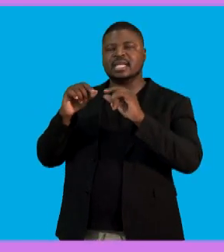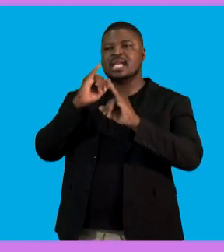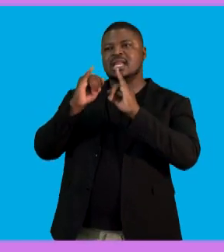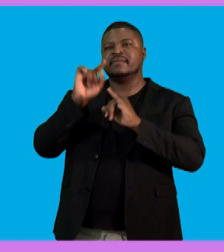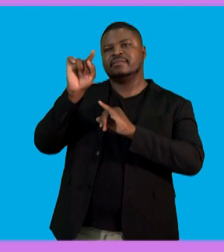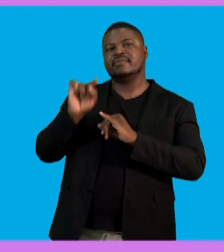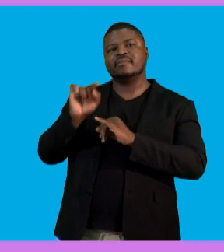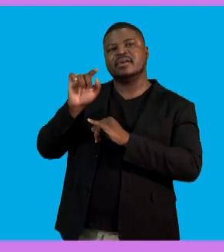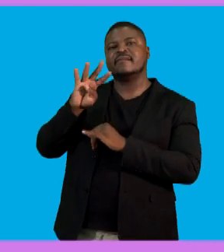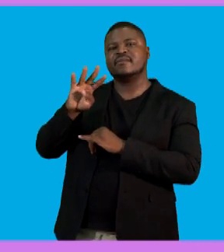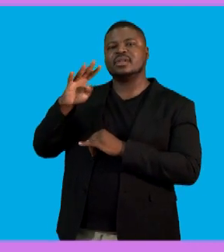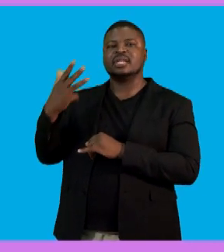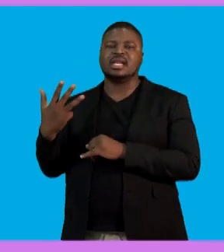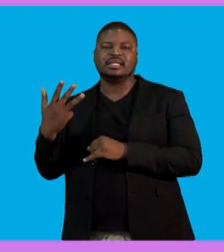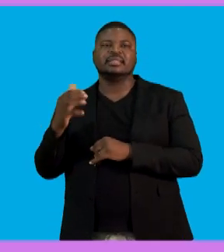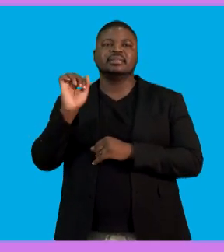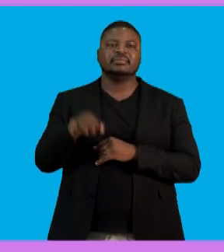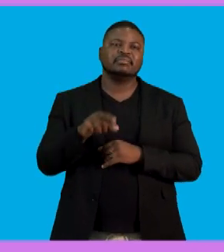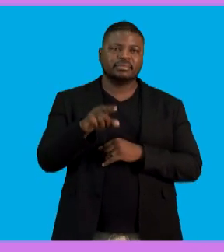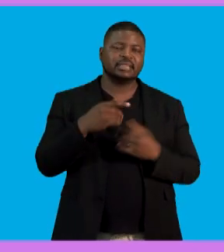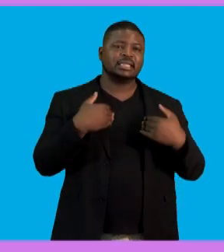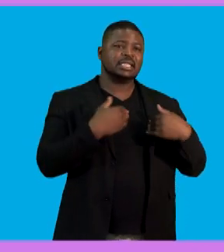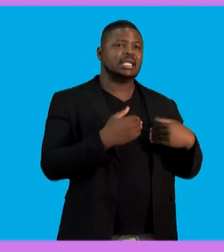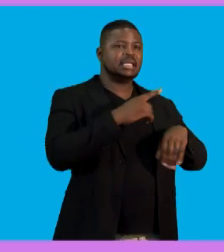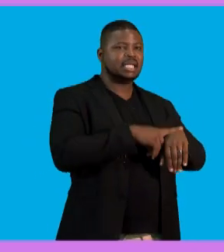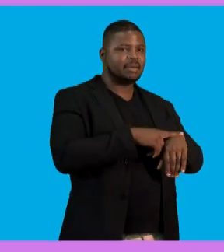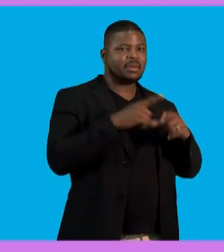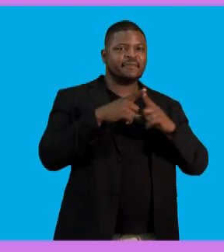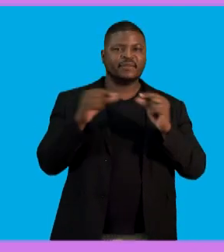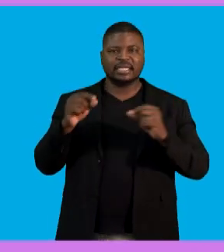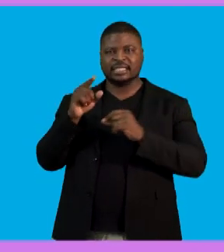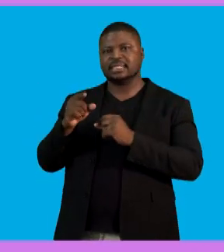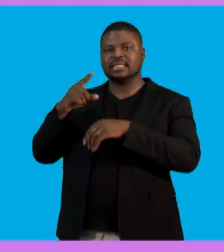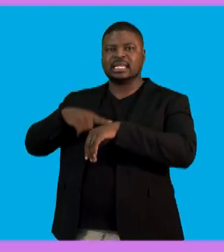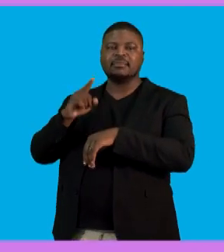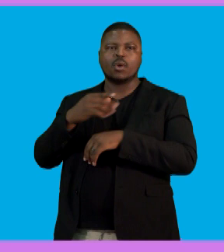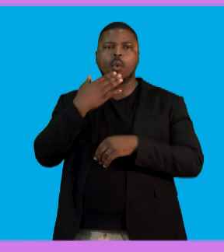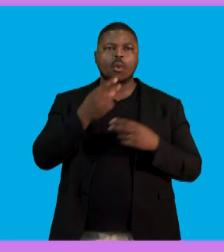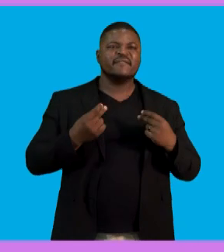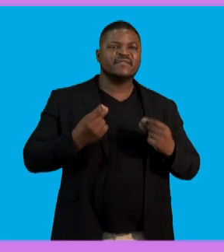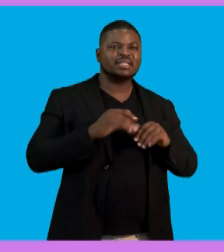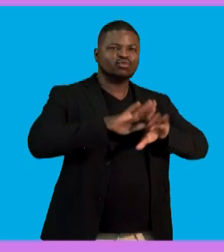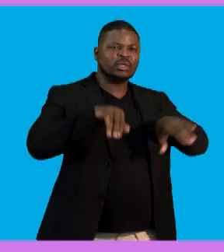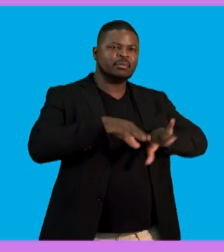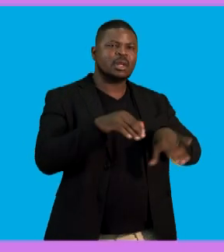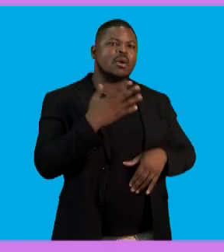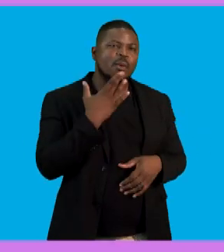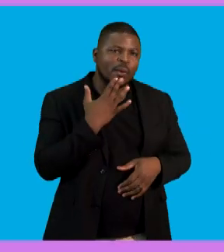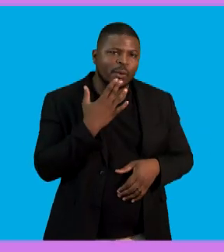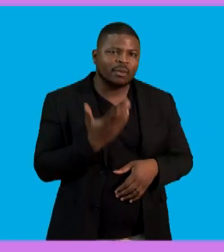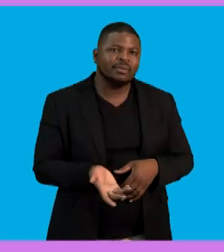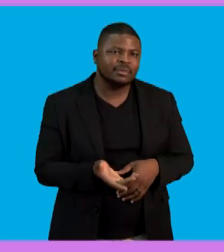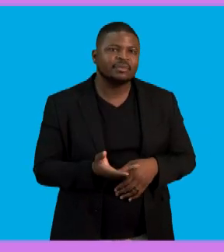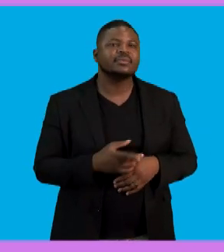means these are the times that they recorded for the starting time and the finishing time. Who is the fastest swimmer? Who is the fastest swimmer? Where do we